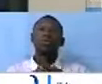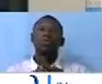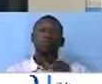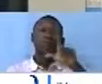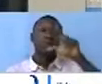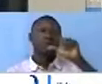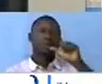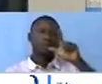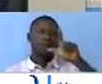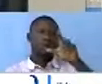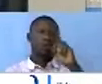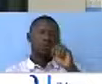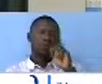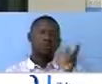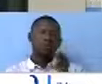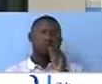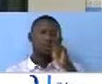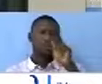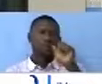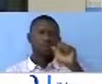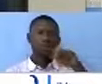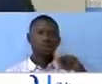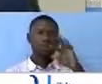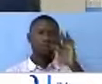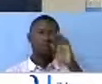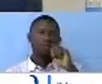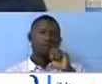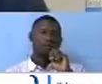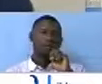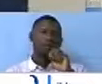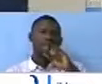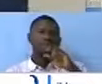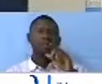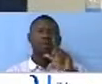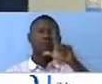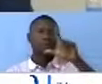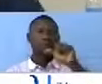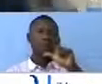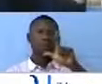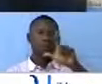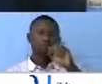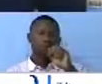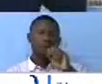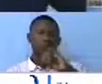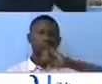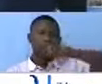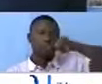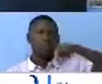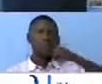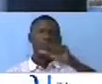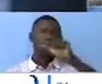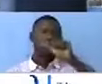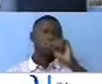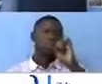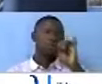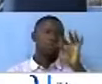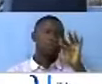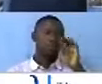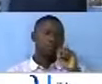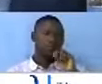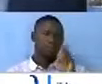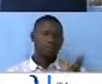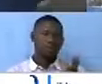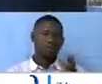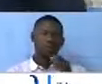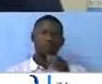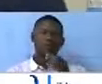Lalo Kante alleged coup d'etat. Lalo? Lalo Jaite. Okay. Lalo Jaite alleged coup d'etat. Balang